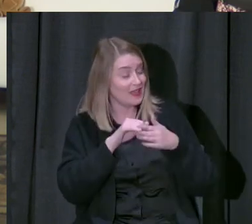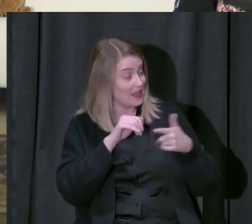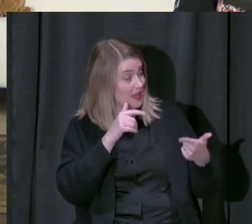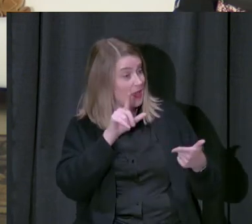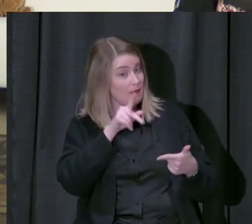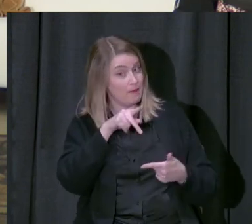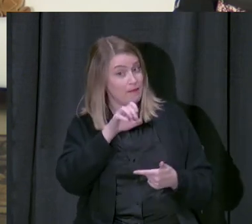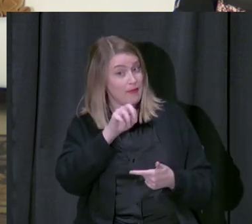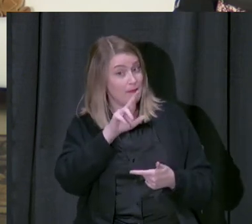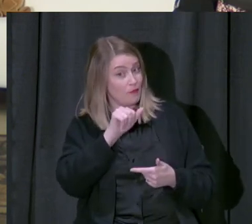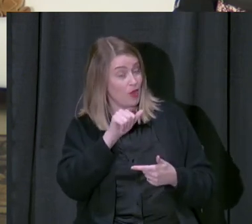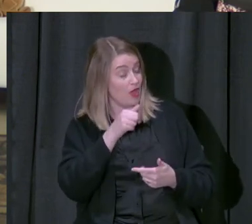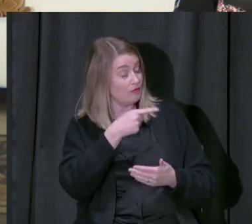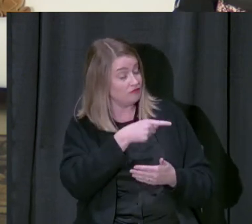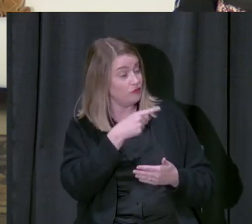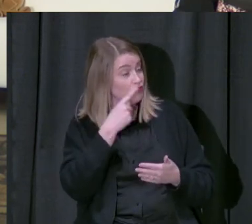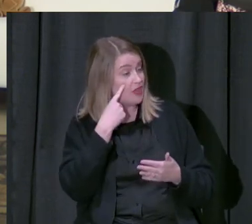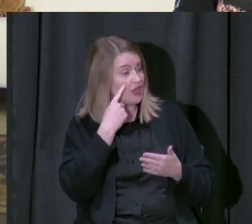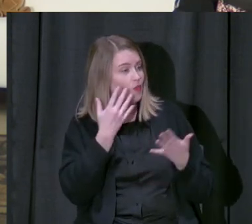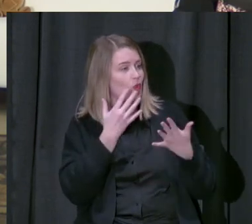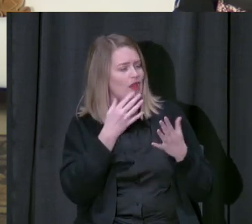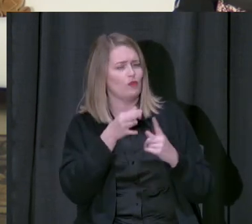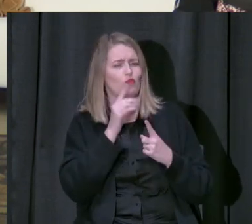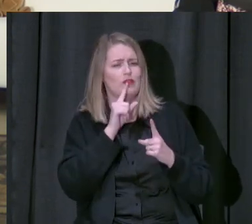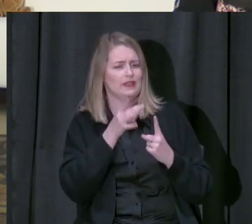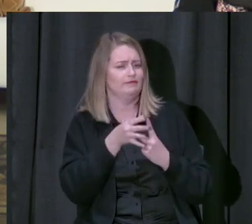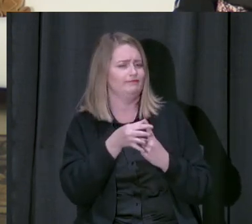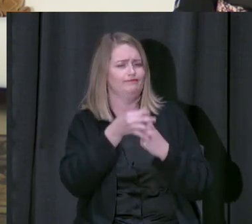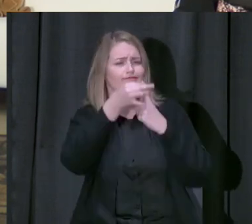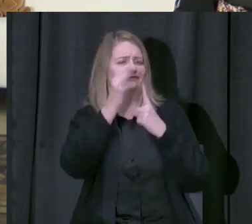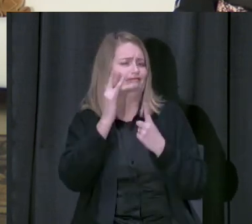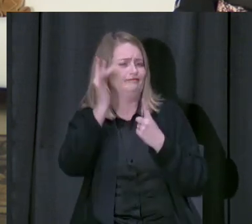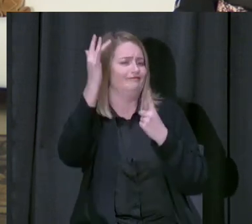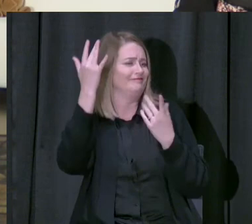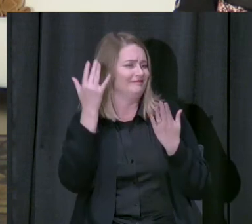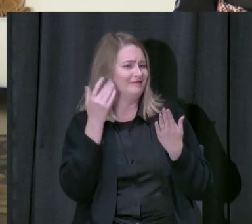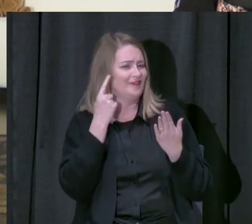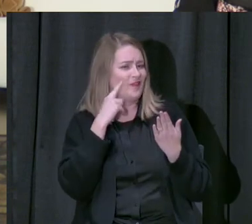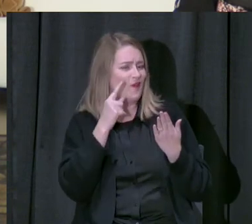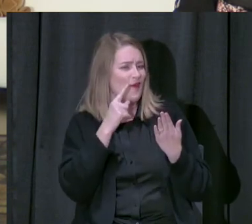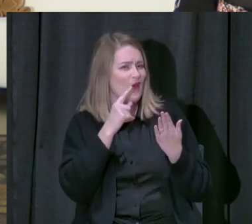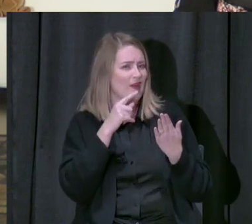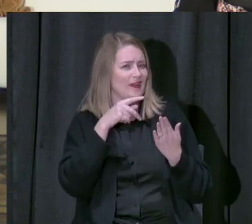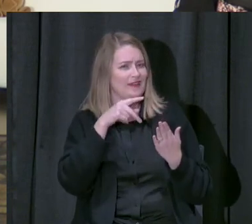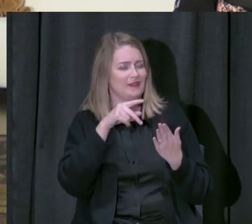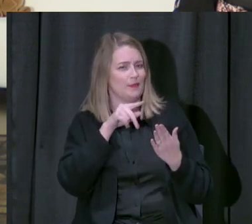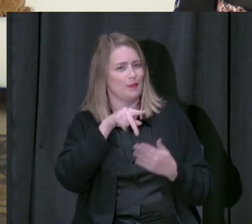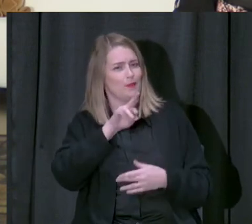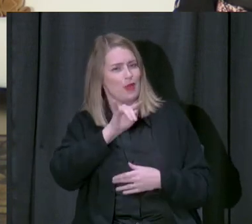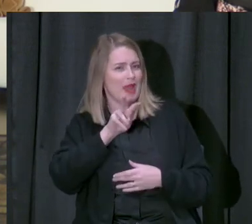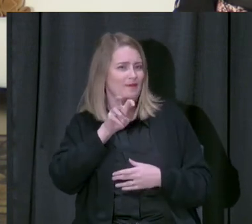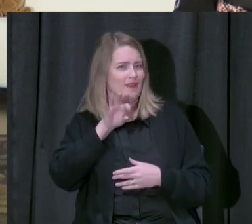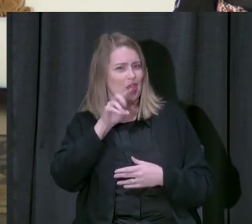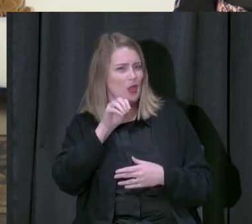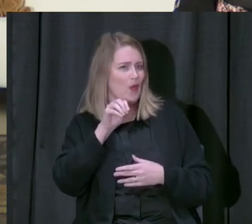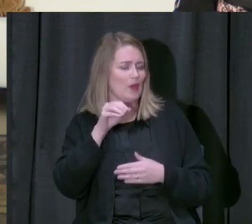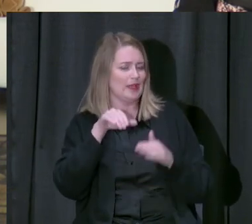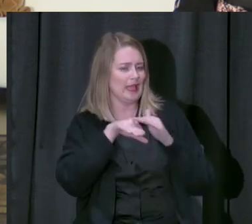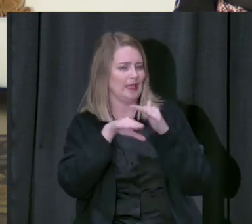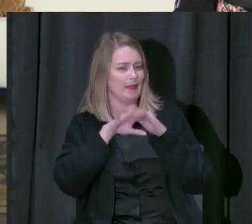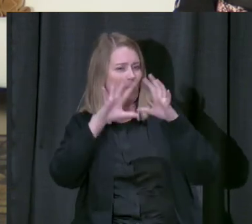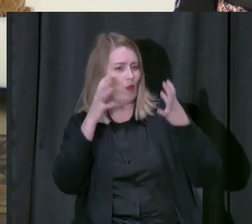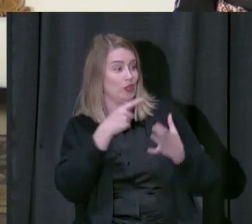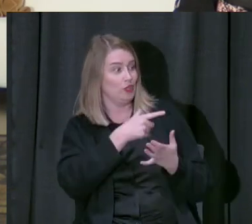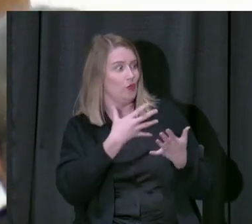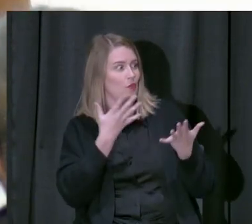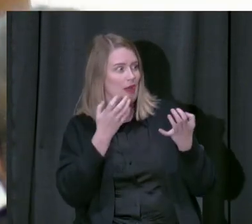you? What are the unsung heroes of the Prime Video accessibility world that you'd like people to be more